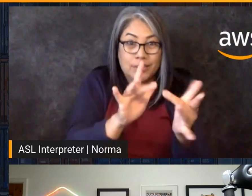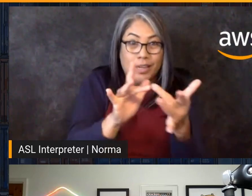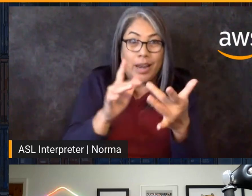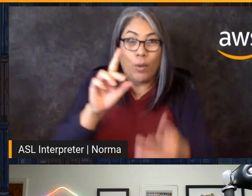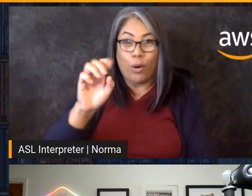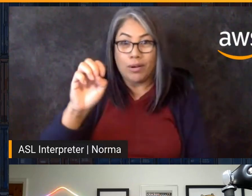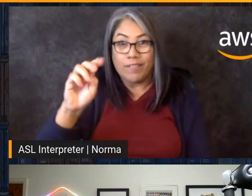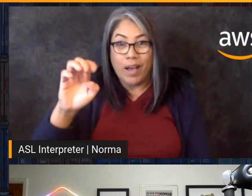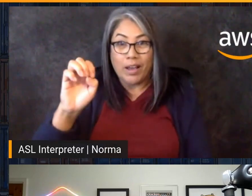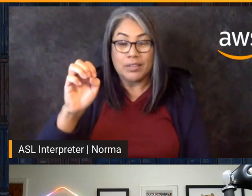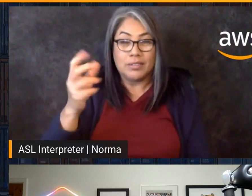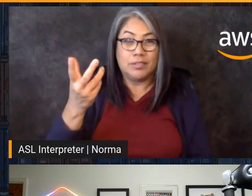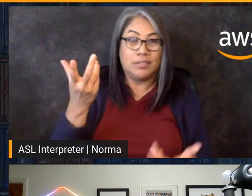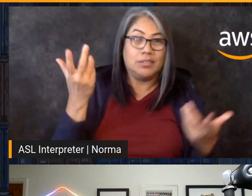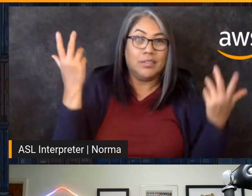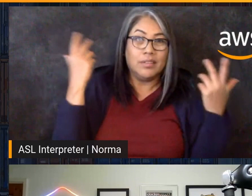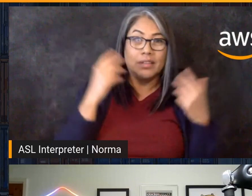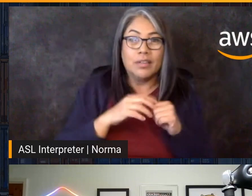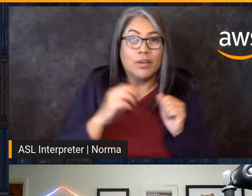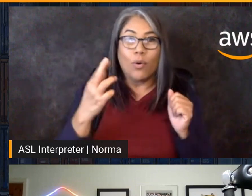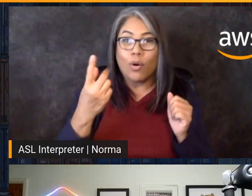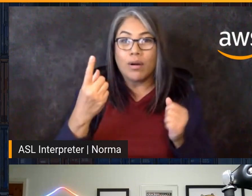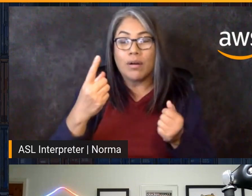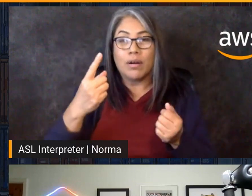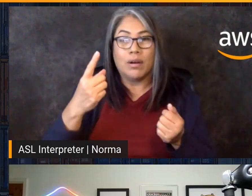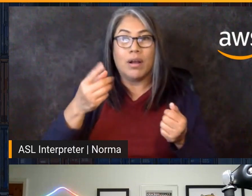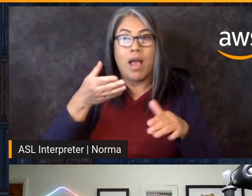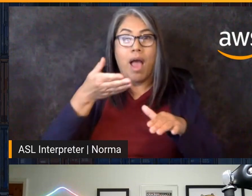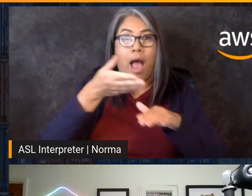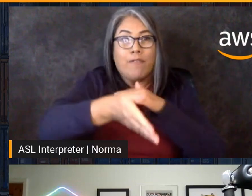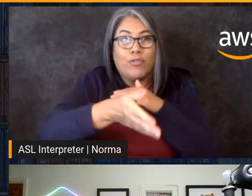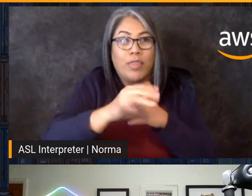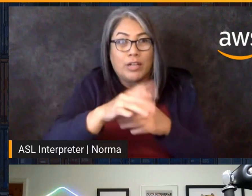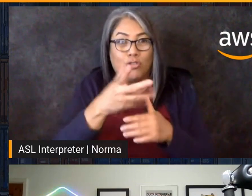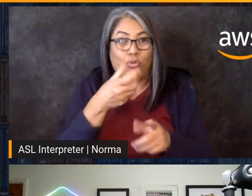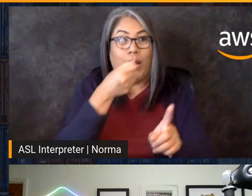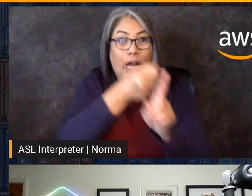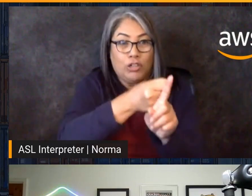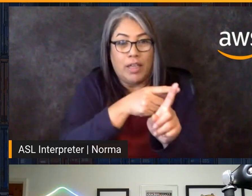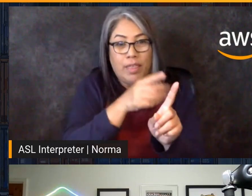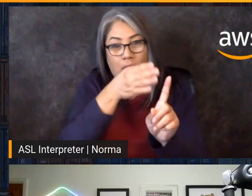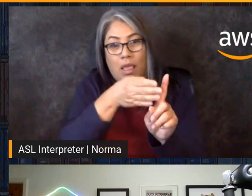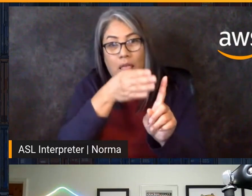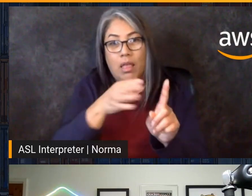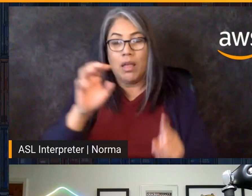potentially or sometime shortly thereafter, right? Like edge firewall into your